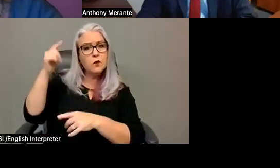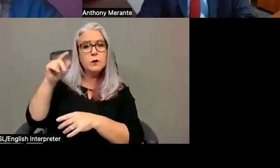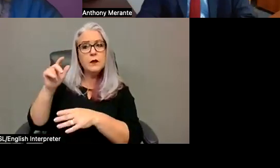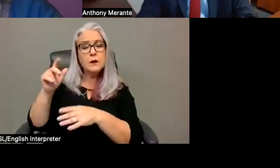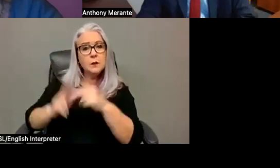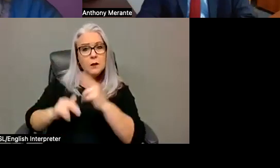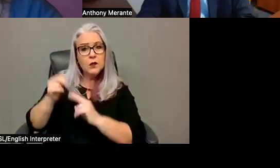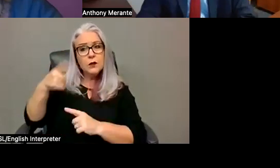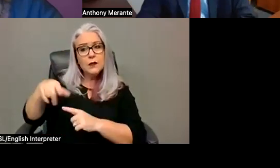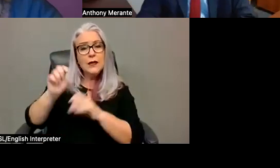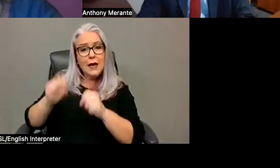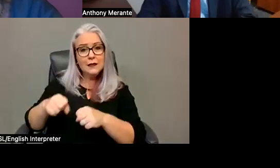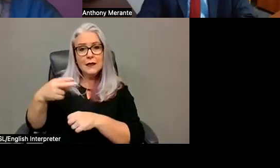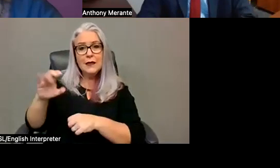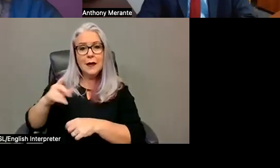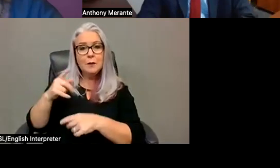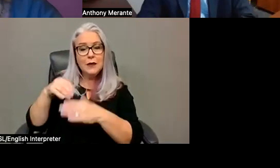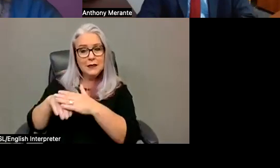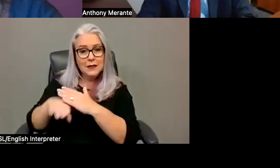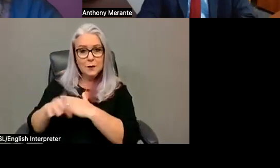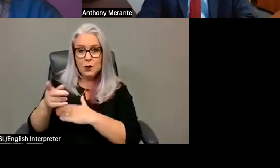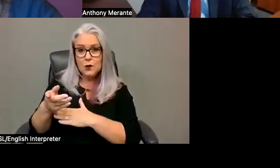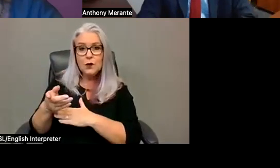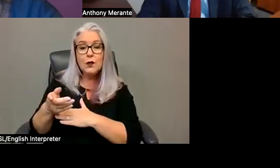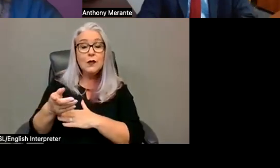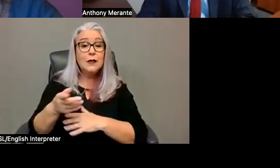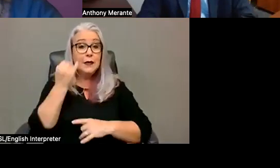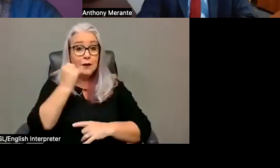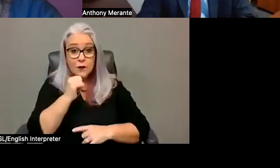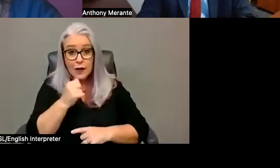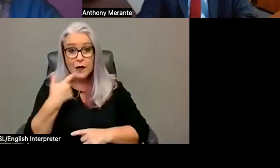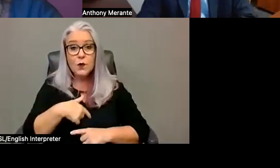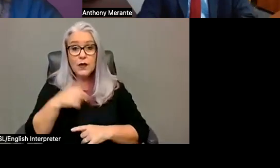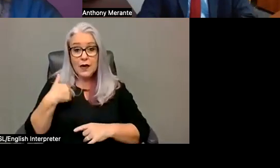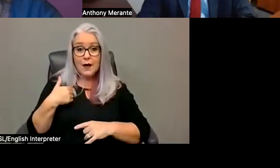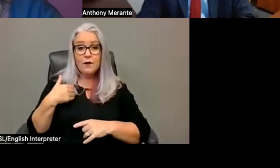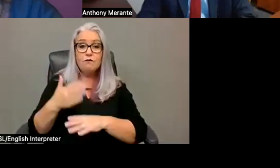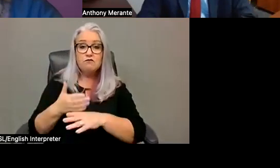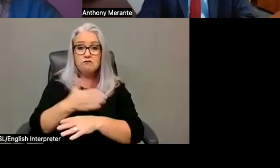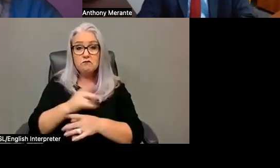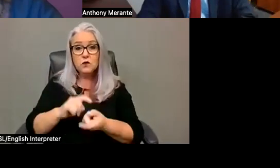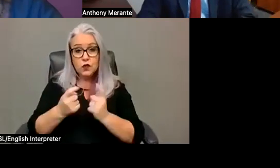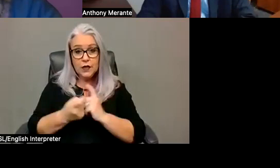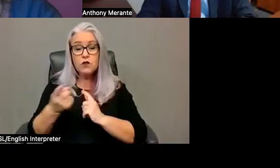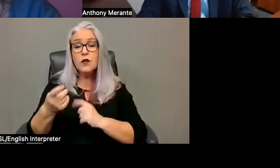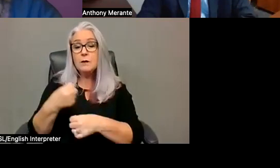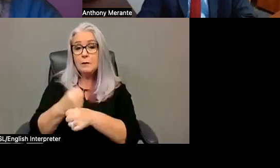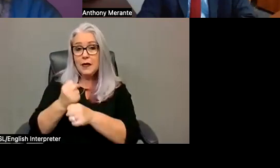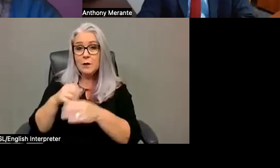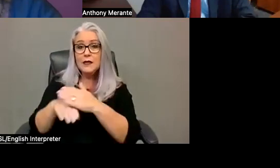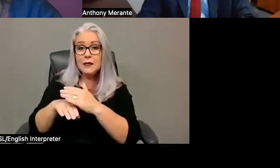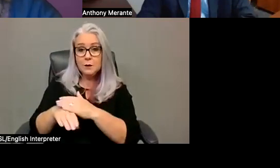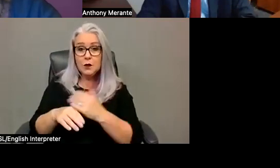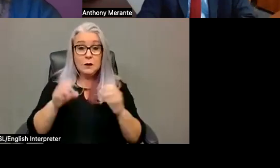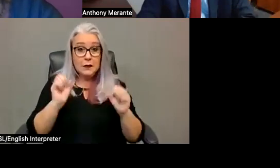are handicapped accessible, and where they're not, we have made them so. And so, could we do better? Yeah, of